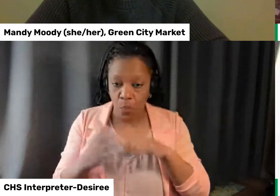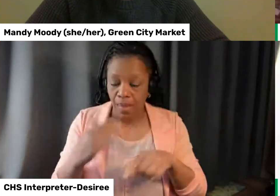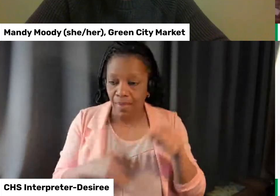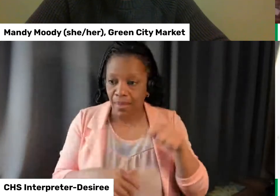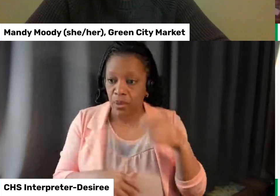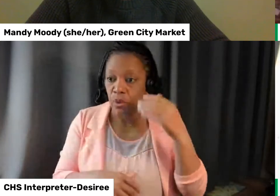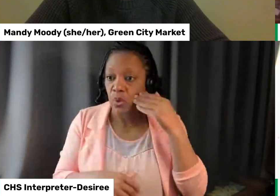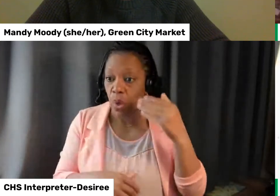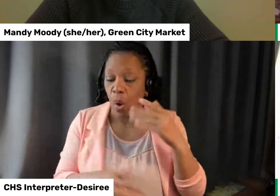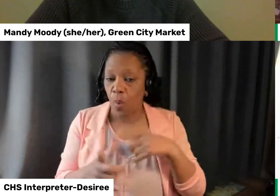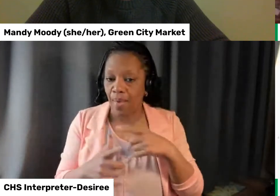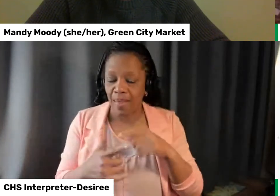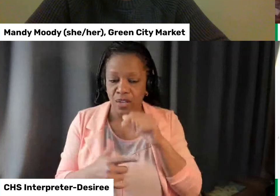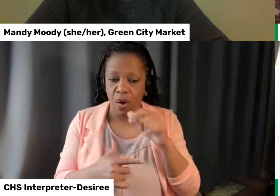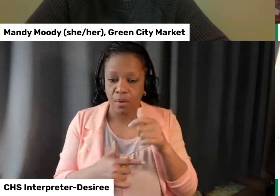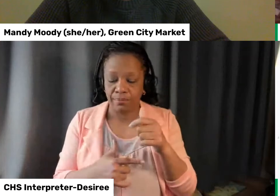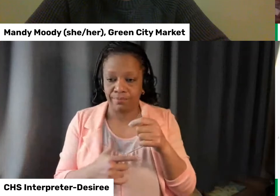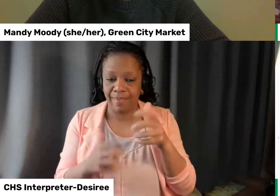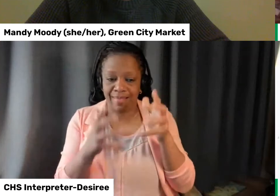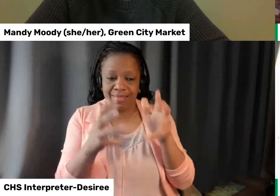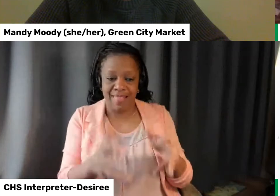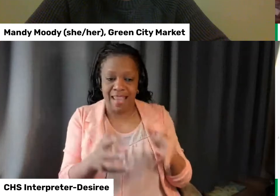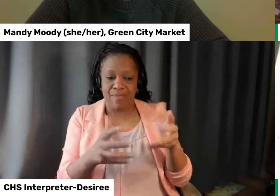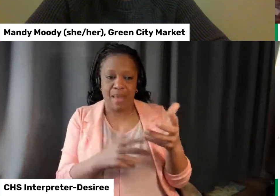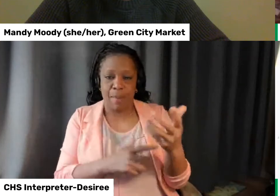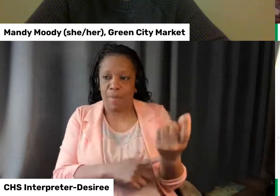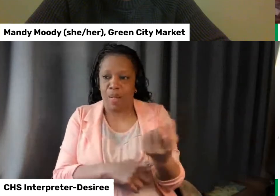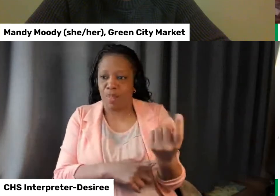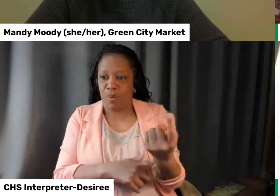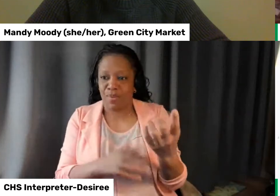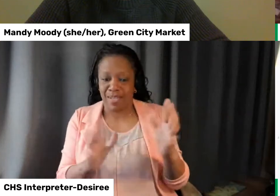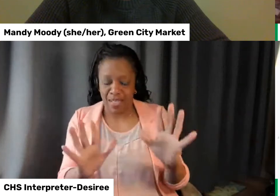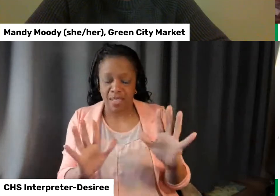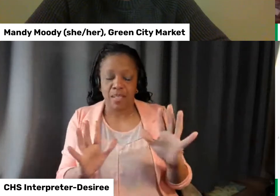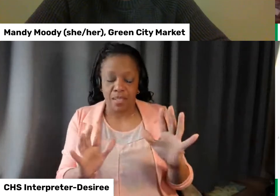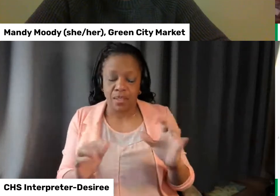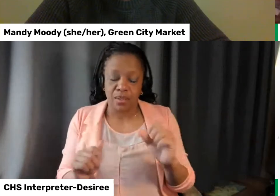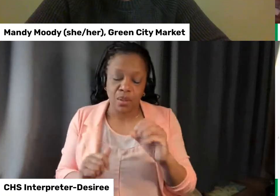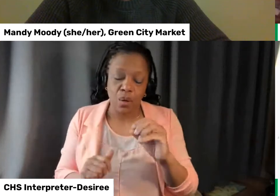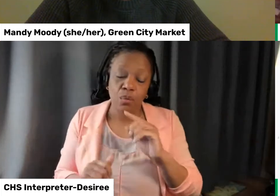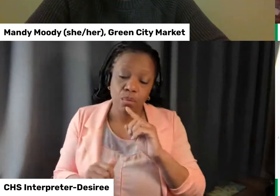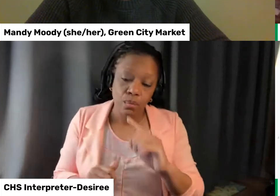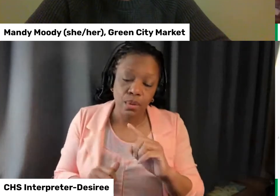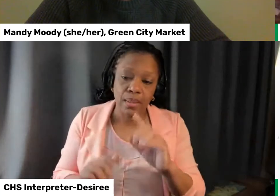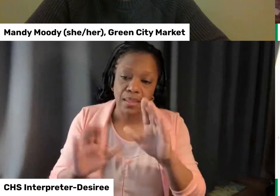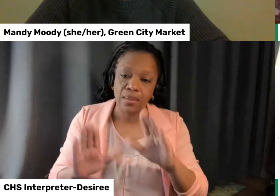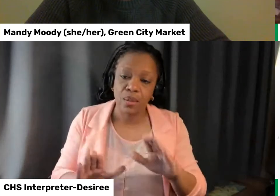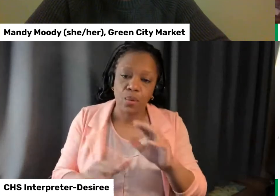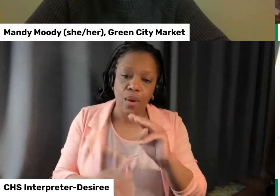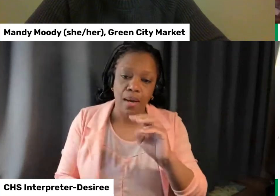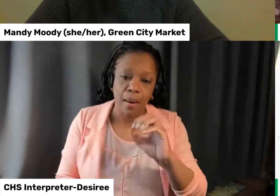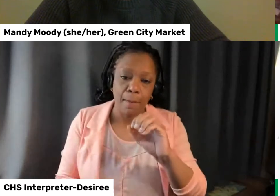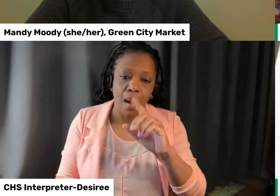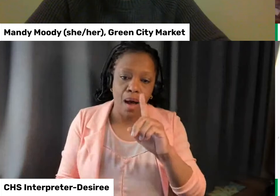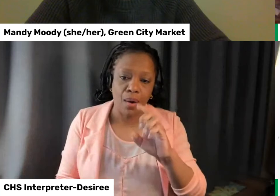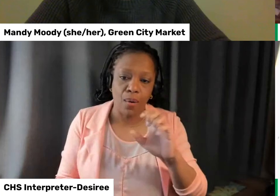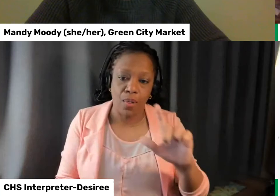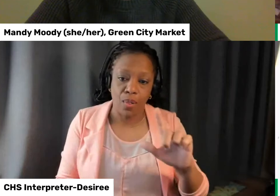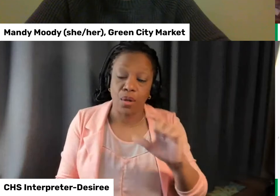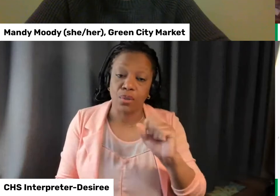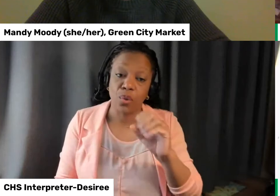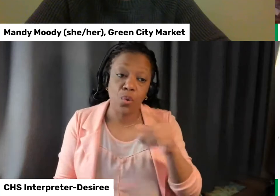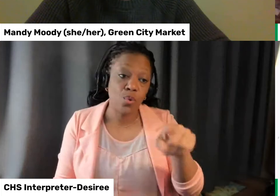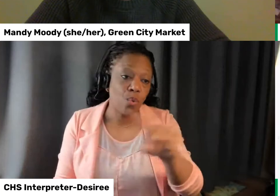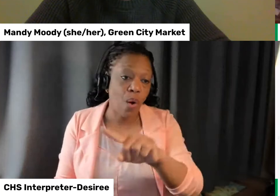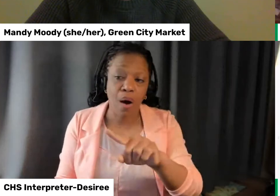themselves. And I think, what a great model. So like whatever you are out there in virtual land are